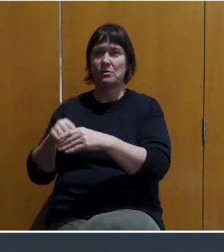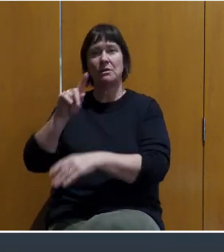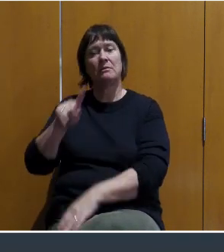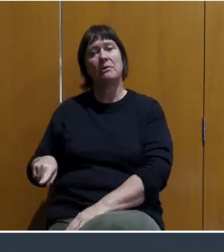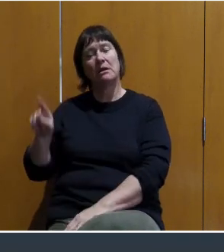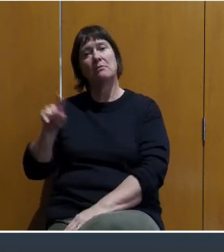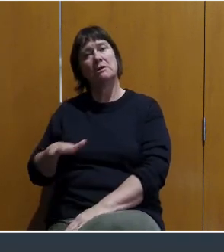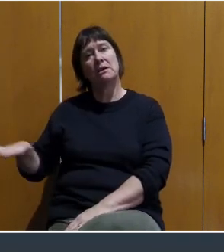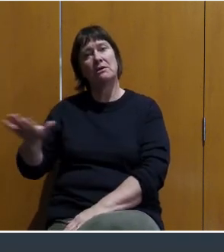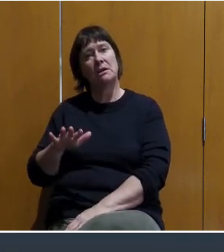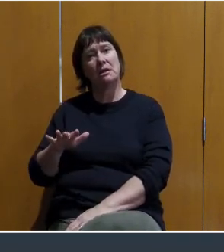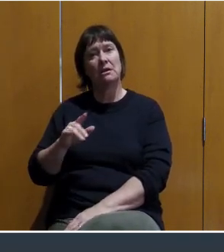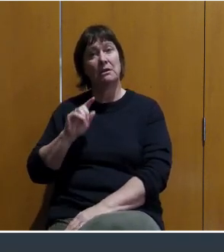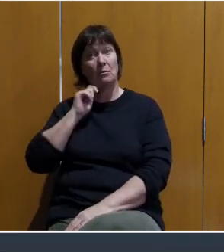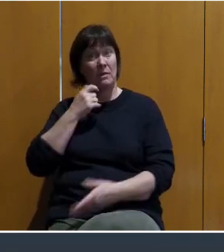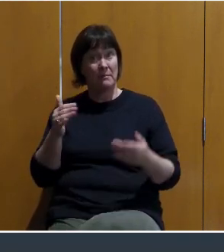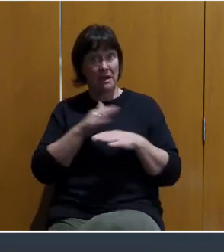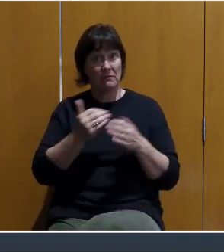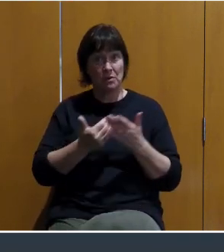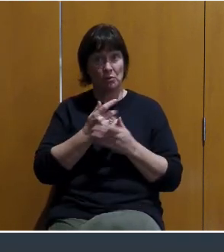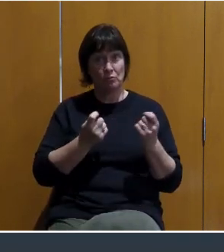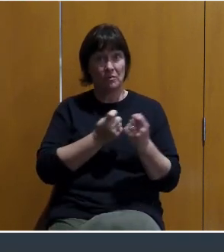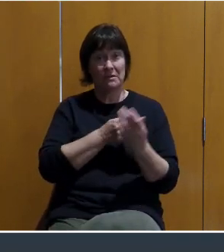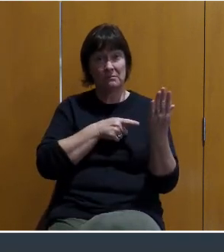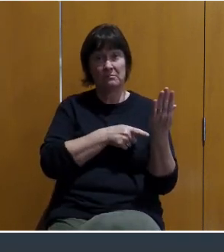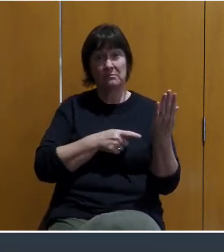covered in the new resolution? Oh, thank you.